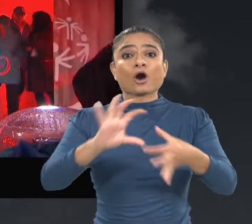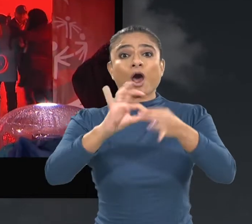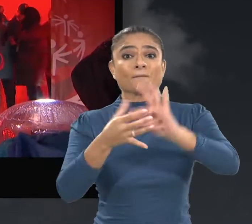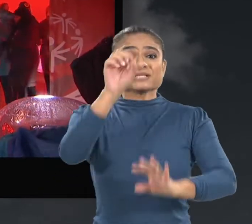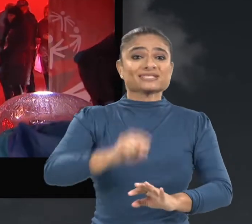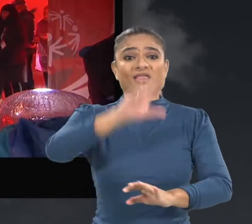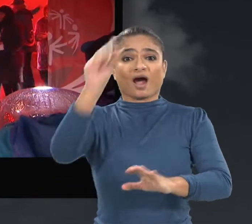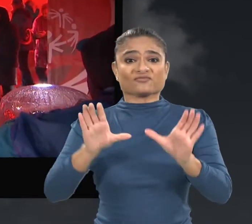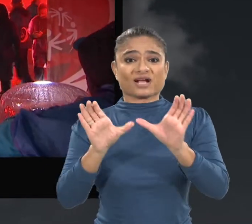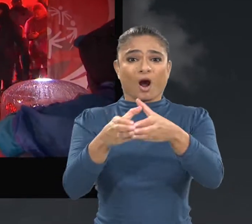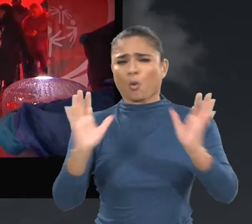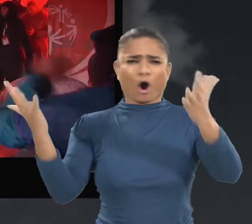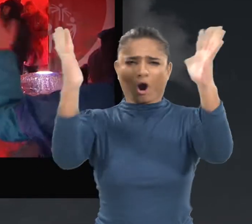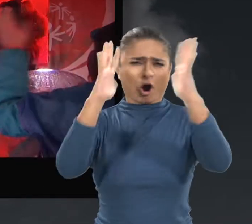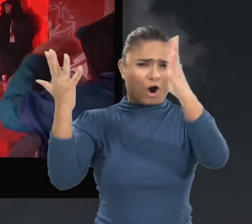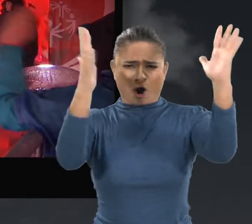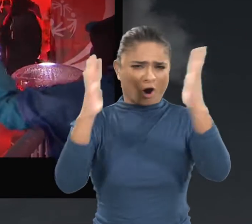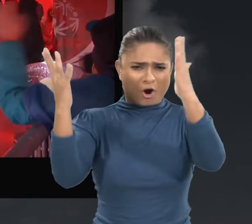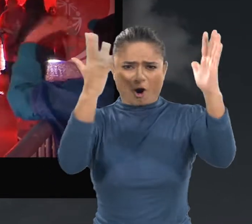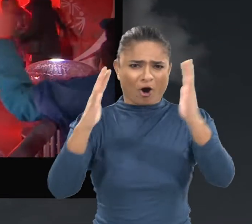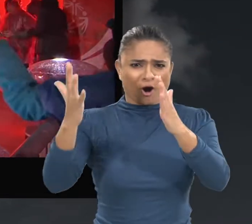Special Olympics South Africa.